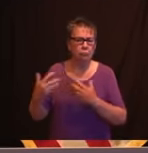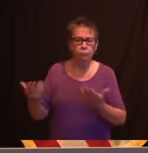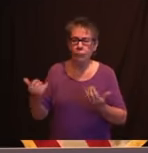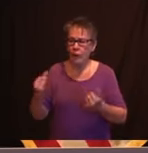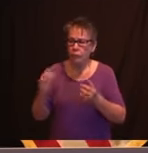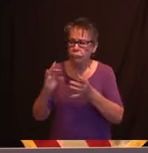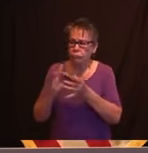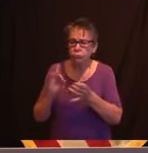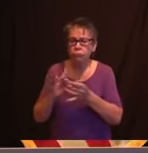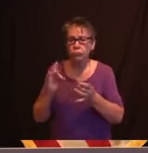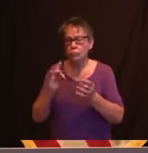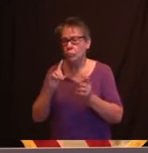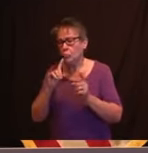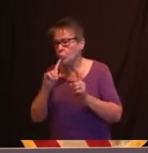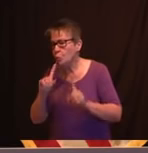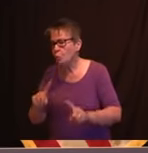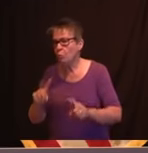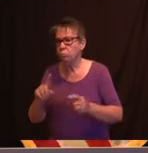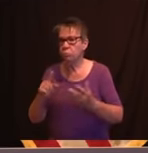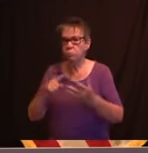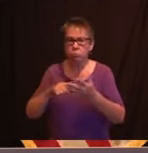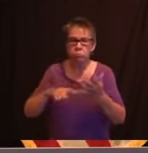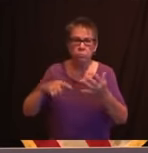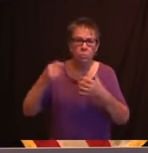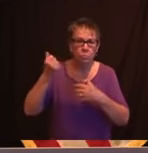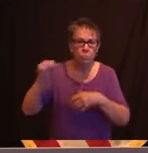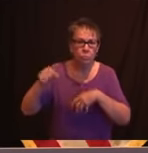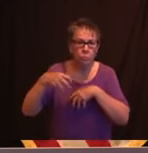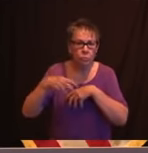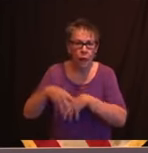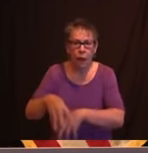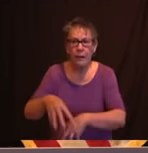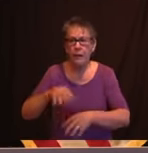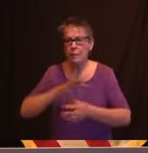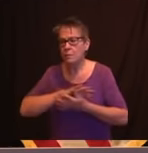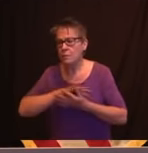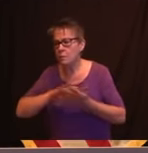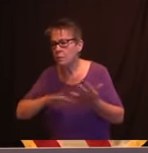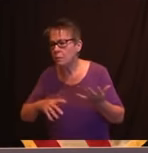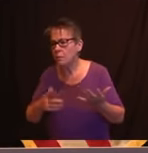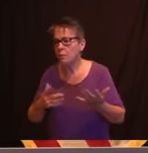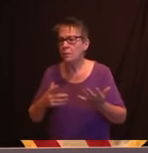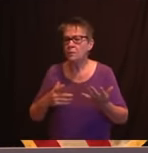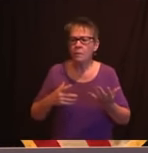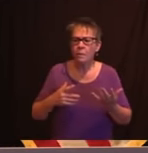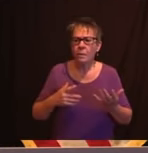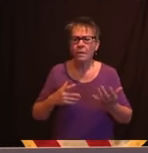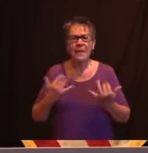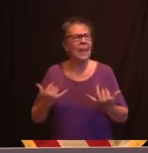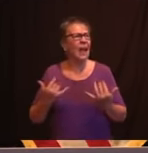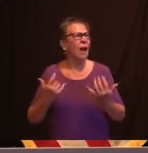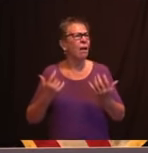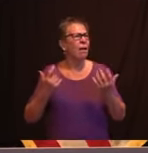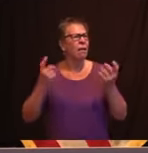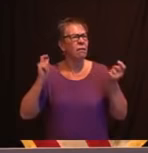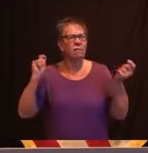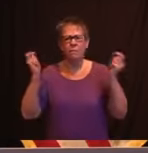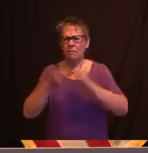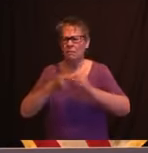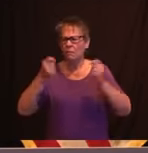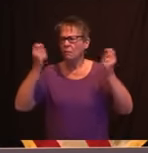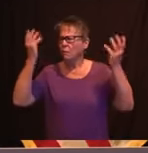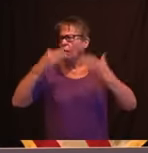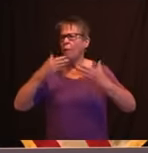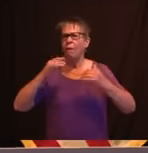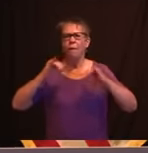but it's gotten a lot darker in here. We've got some nasty weather, if all of that weren't enough, coming our way. Anything you got on any of